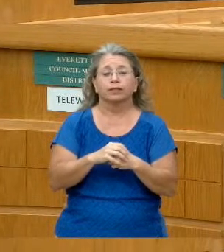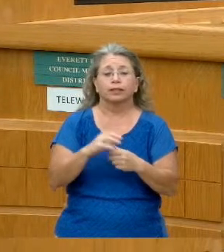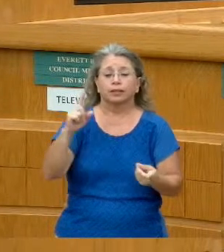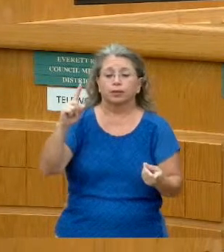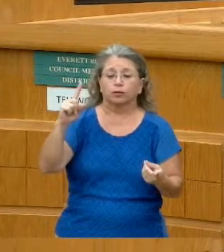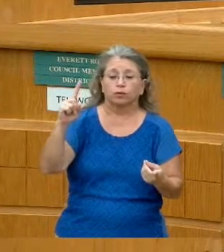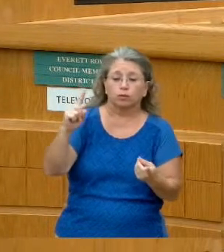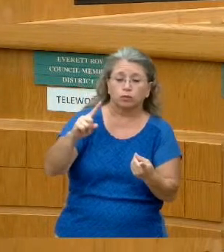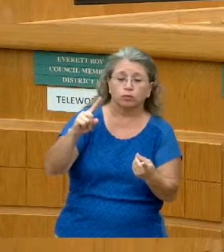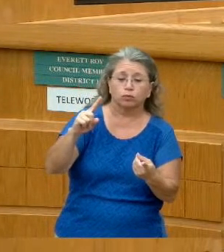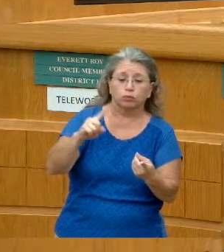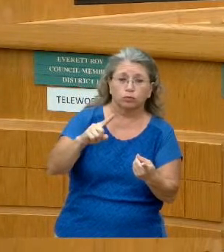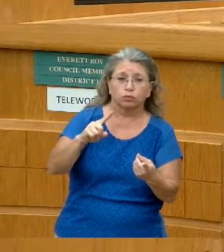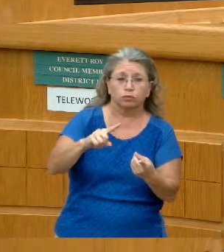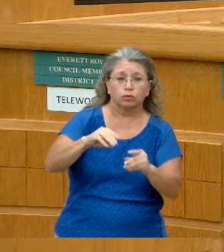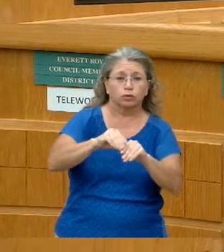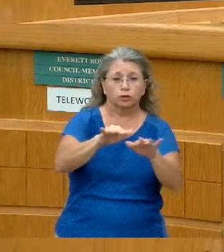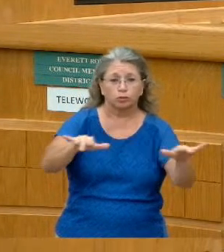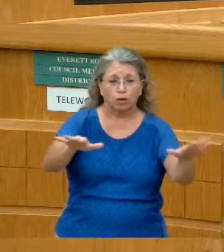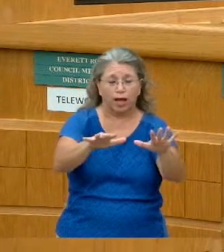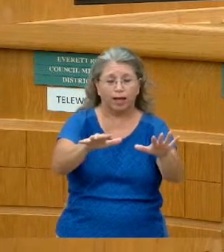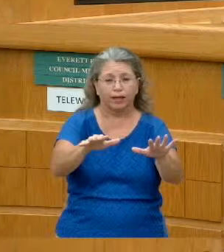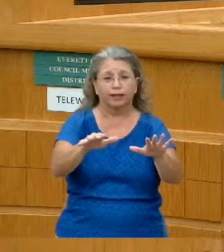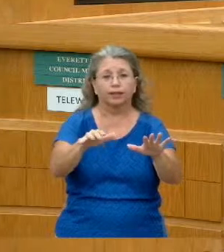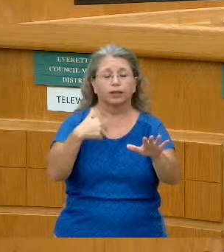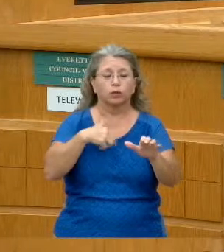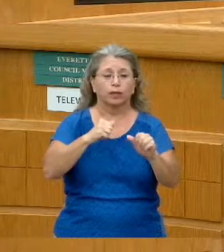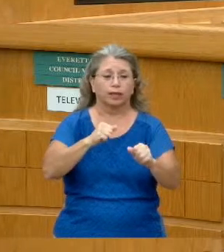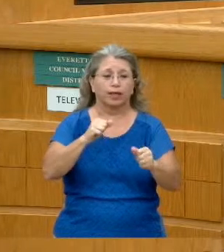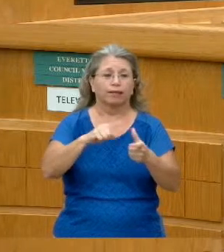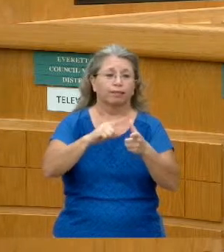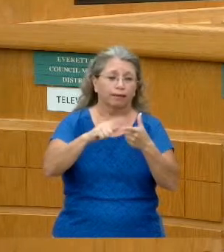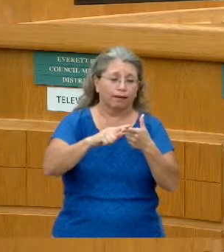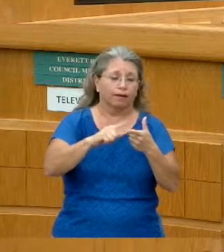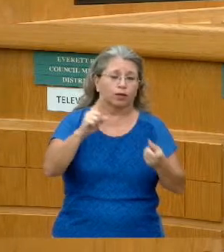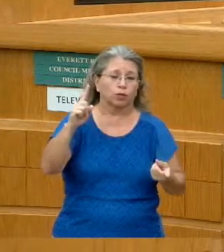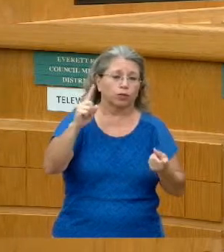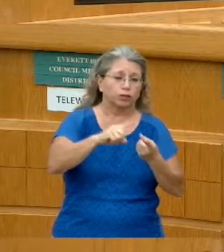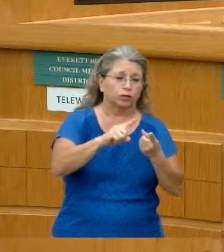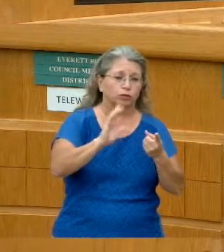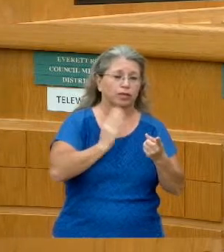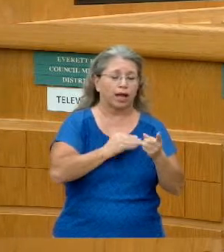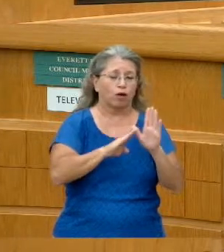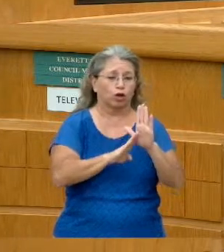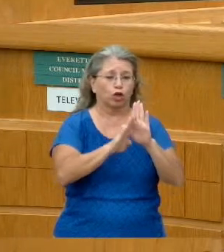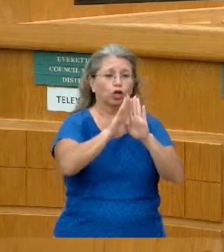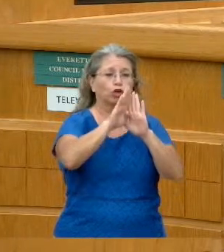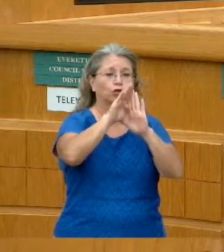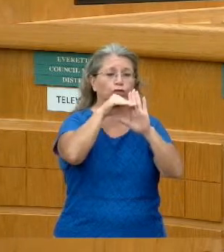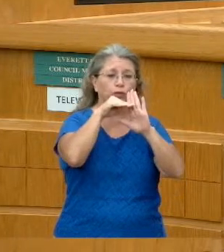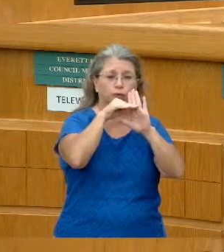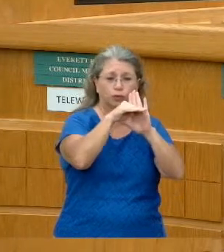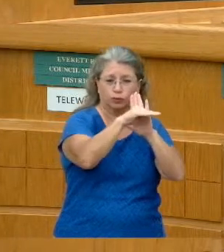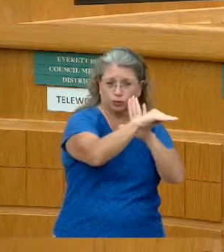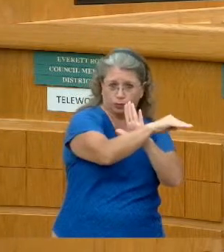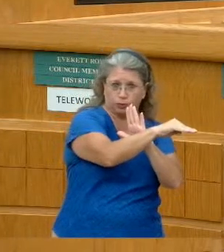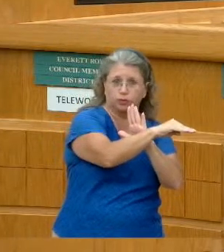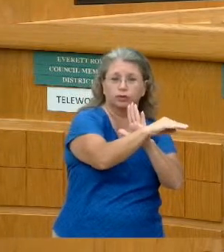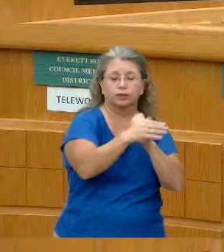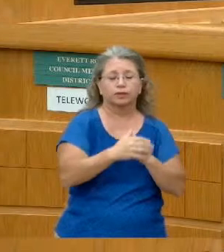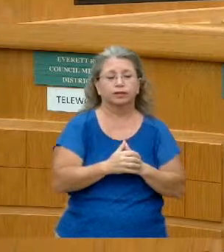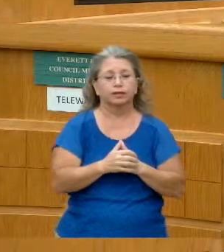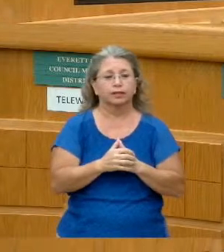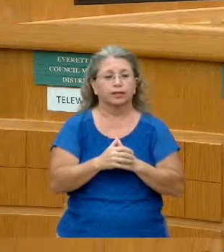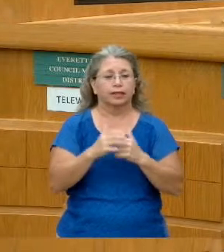spread so we can reduce the curve. And so with that, let me go over some of the